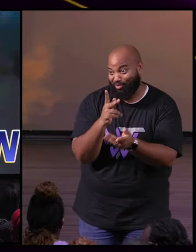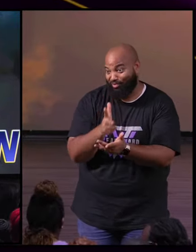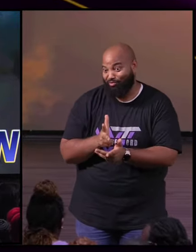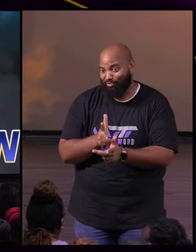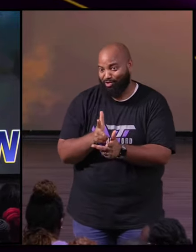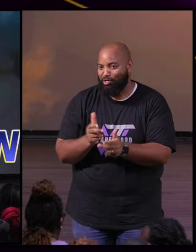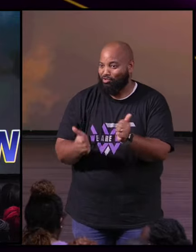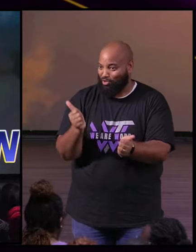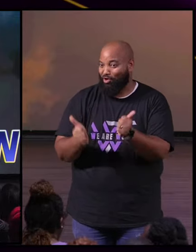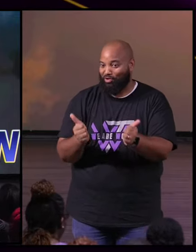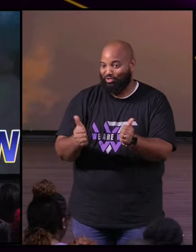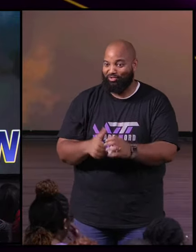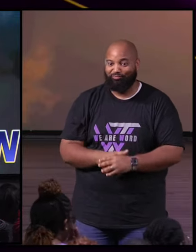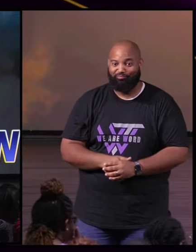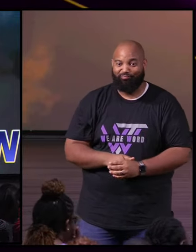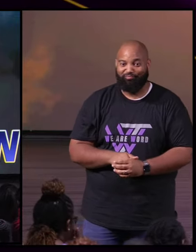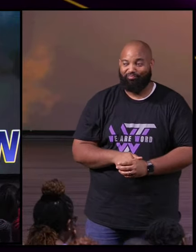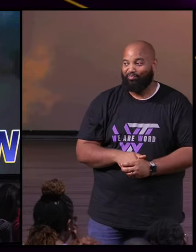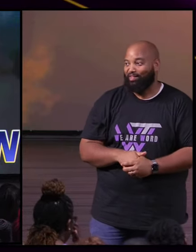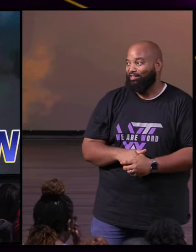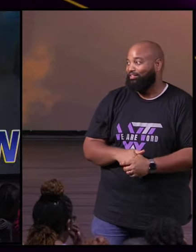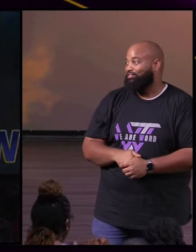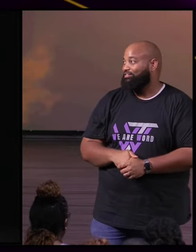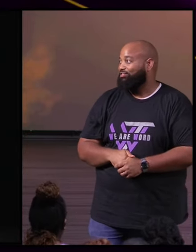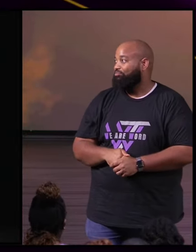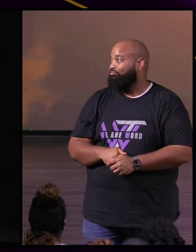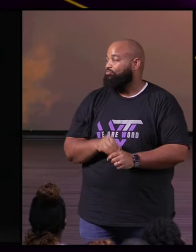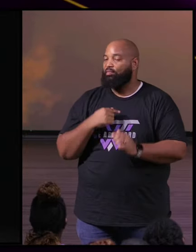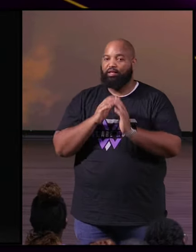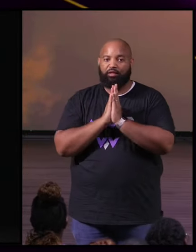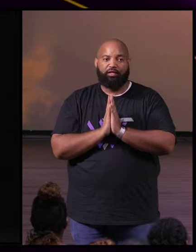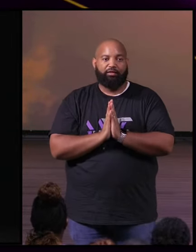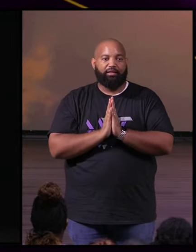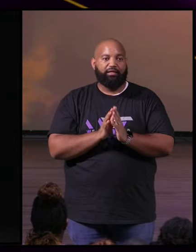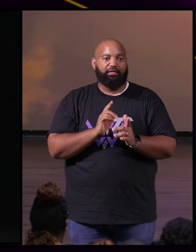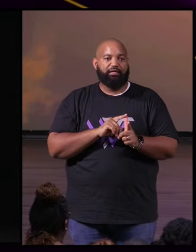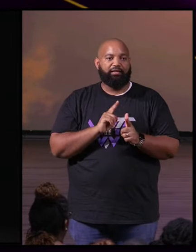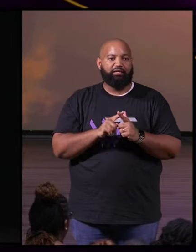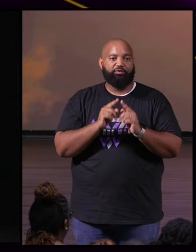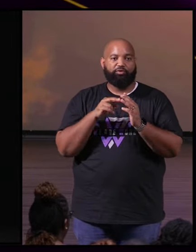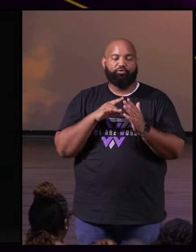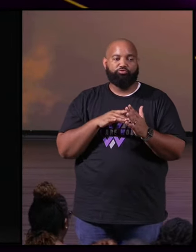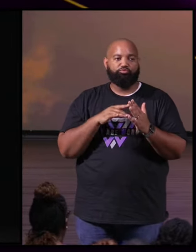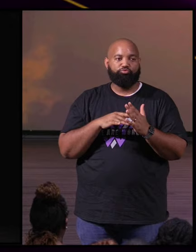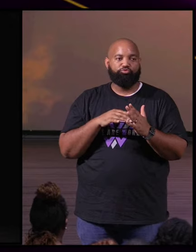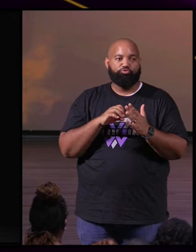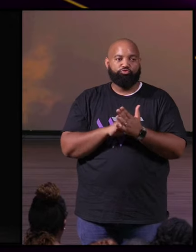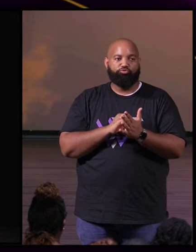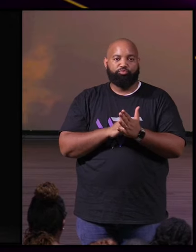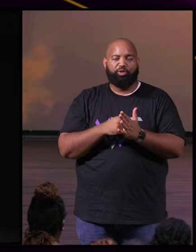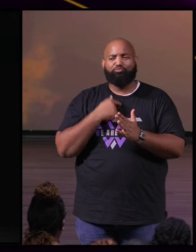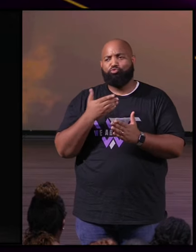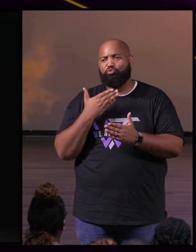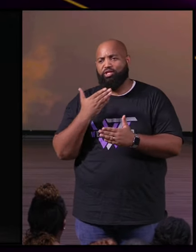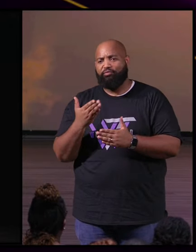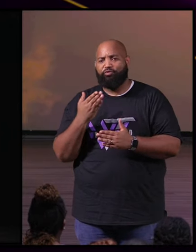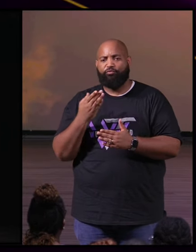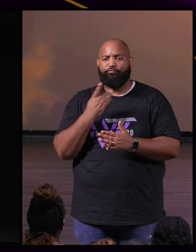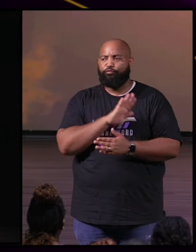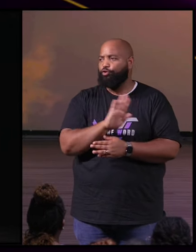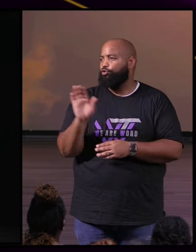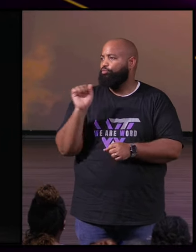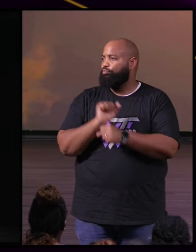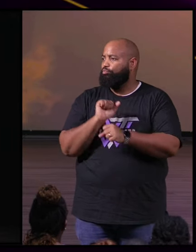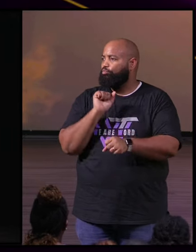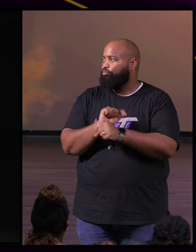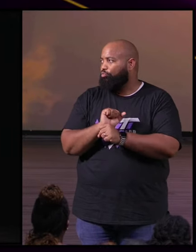I'm gonna pray and we're gonna look at the word for a moment, but I really am grateful for everyone and your work and your